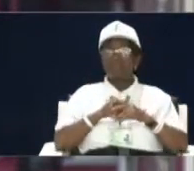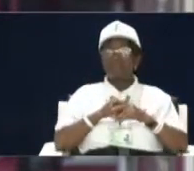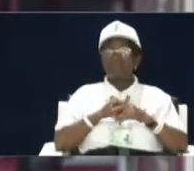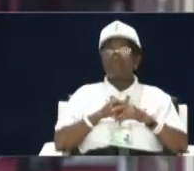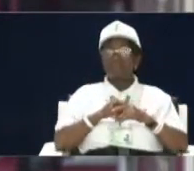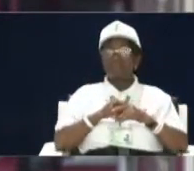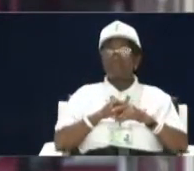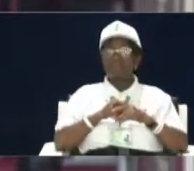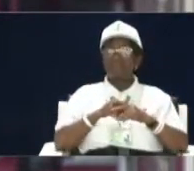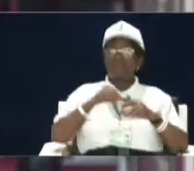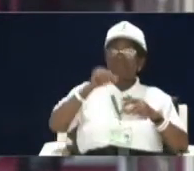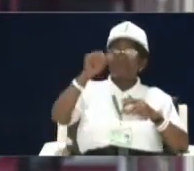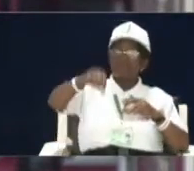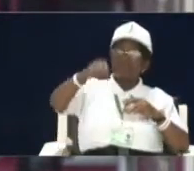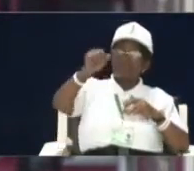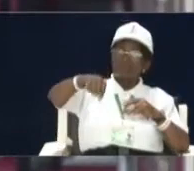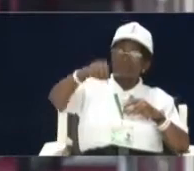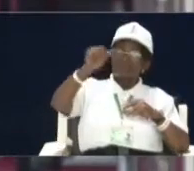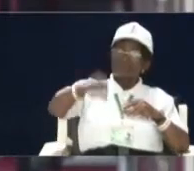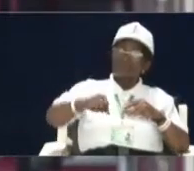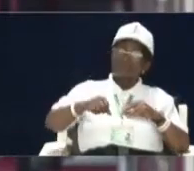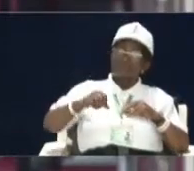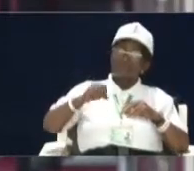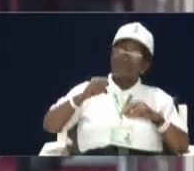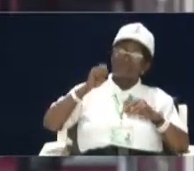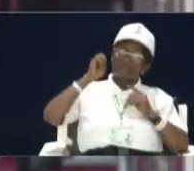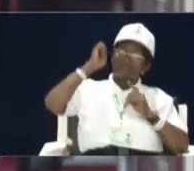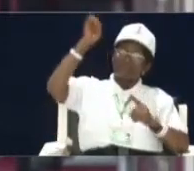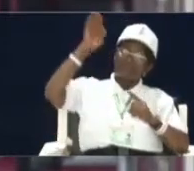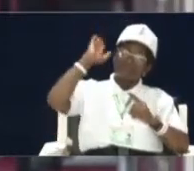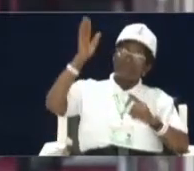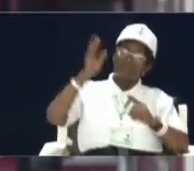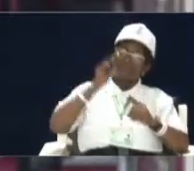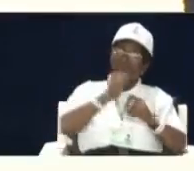Yes, he will save your soul.